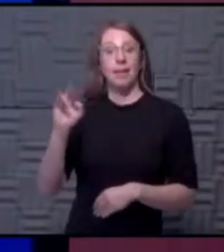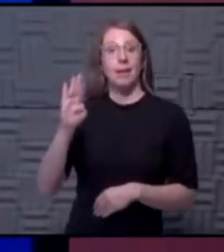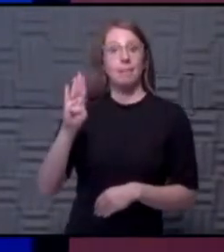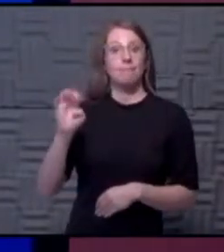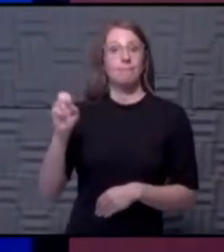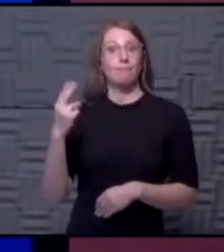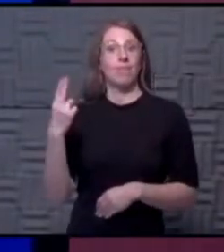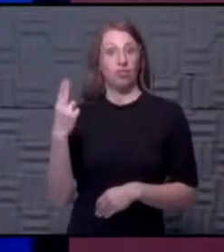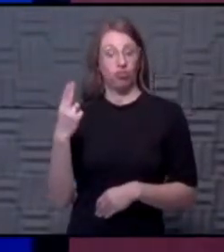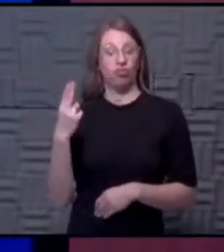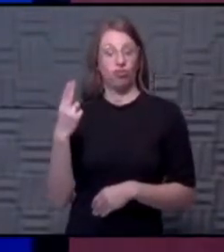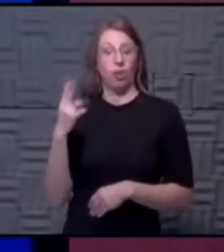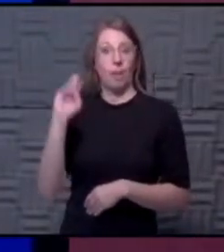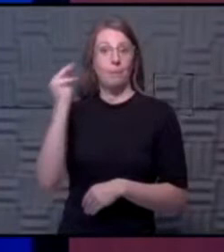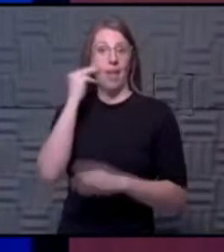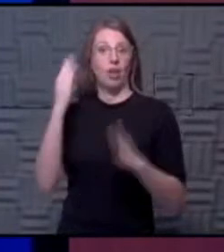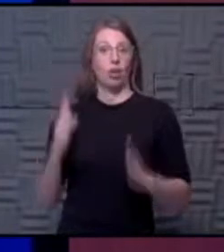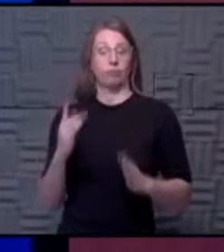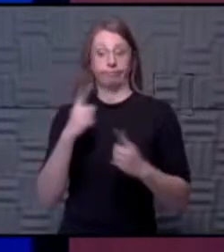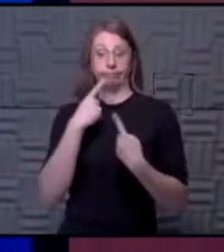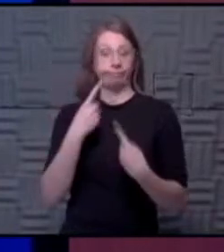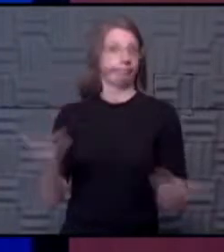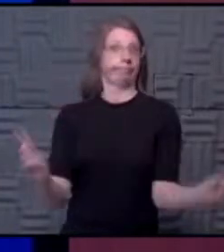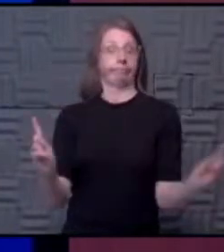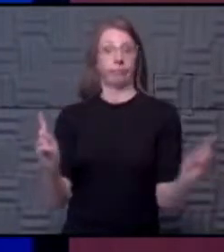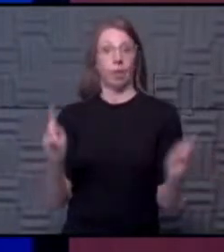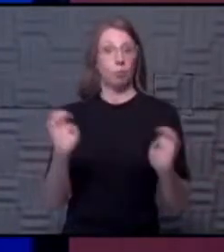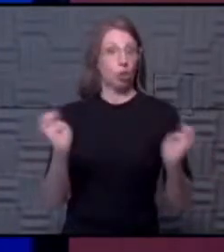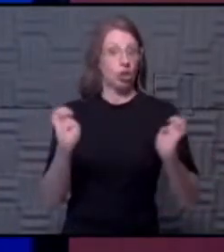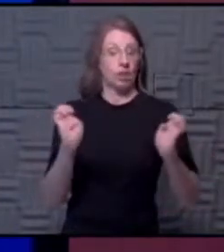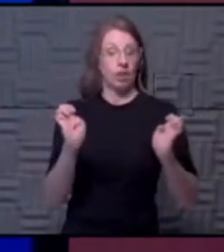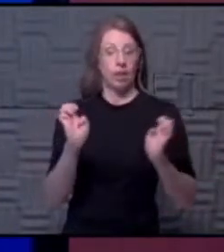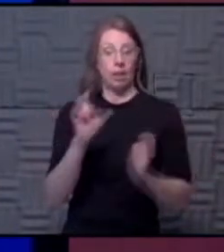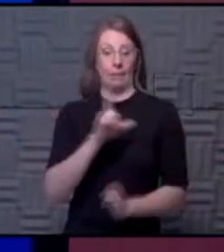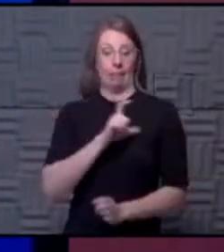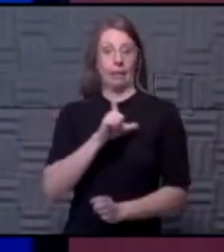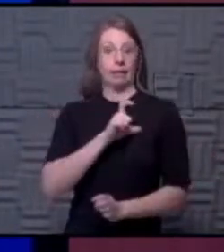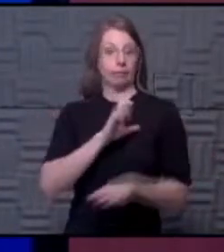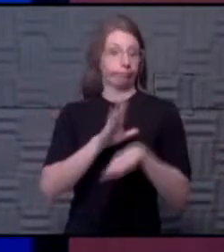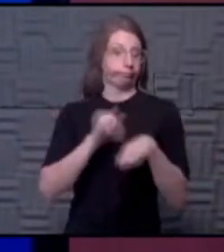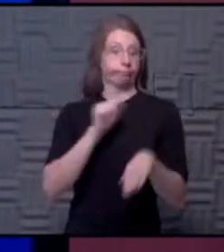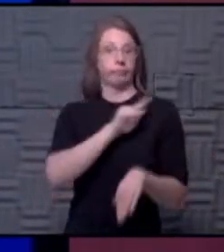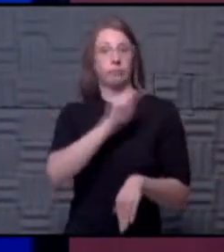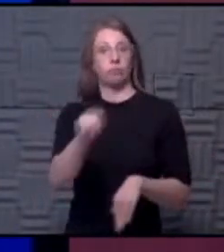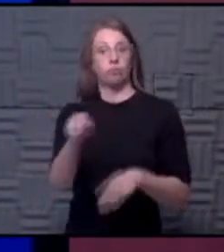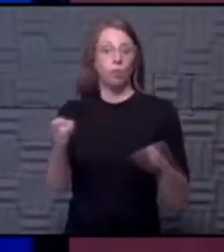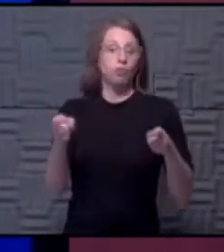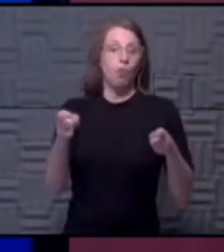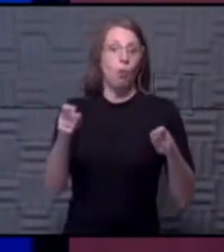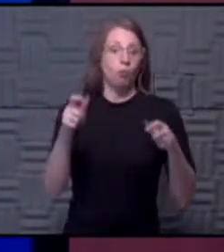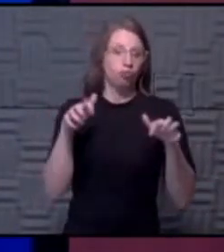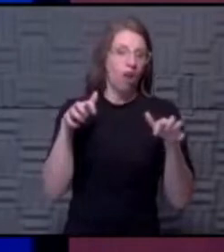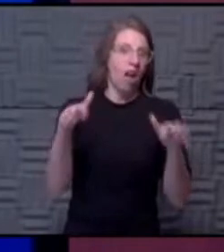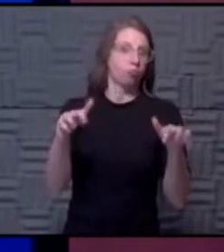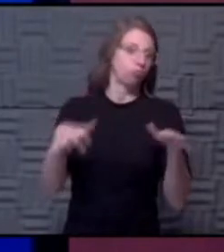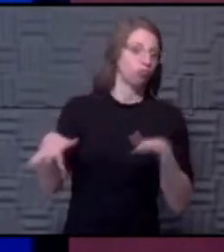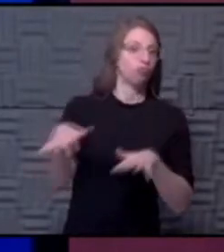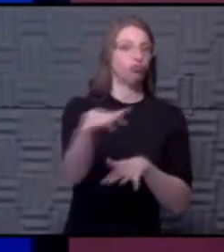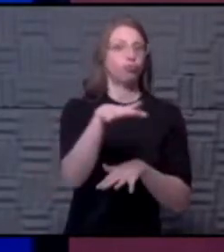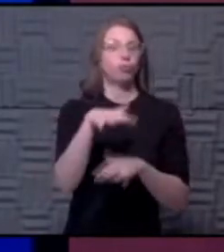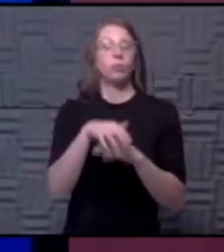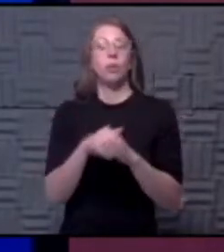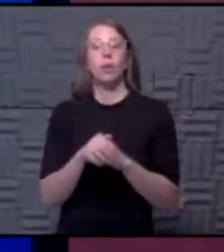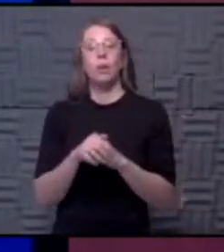state of emergency, and police officers had to be engaged to help control the crowd,